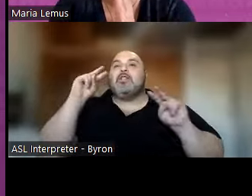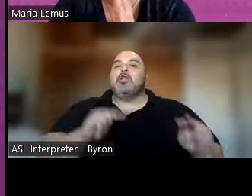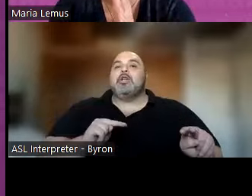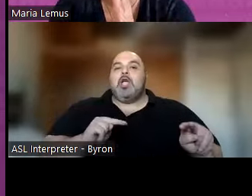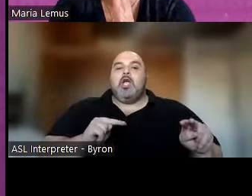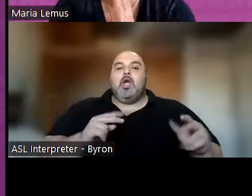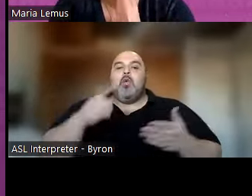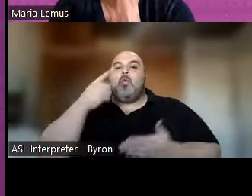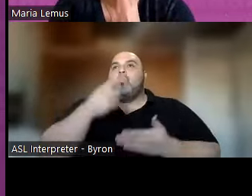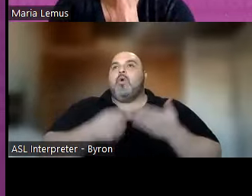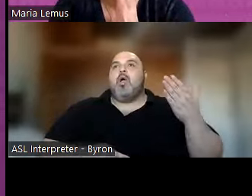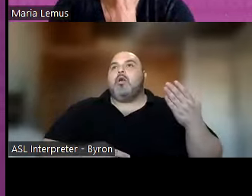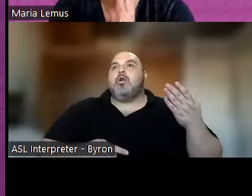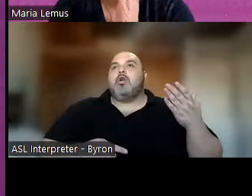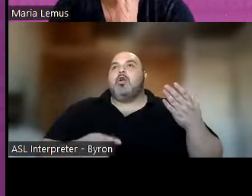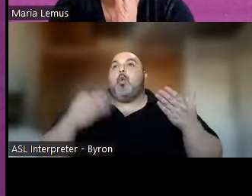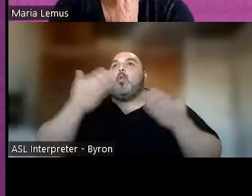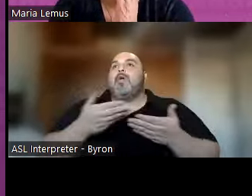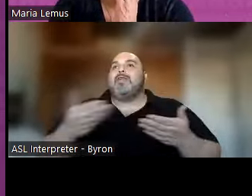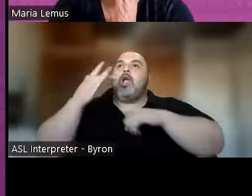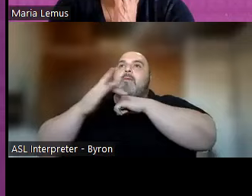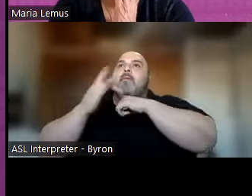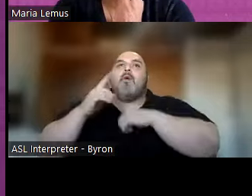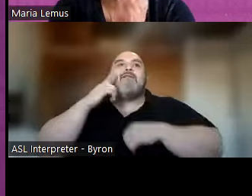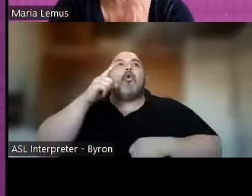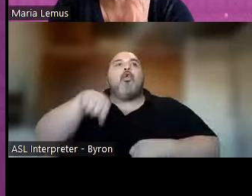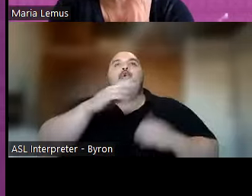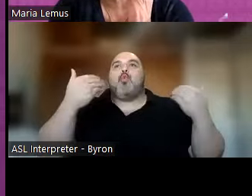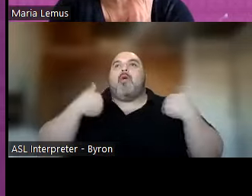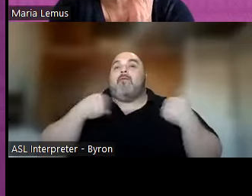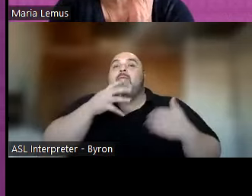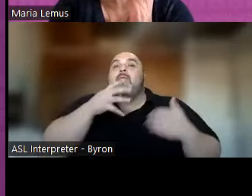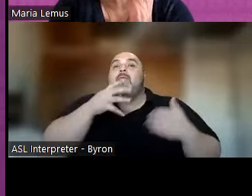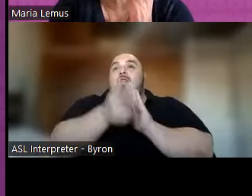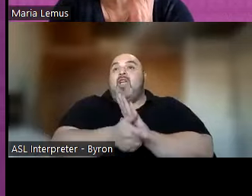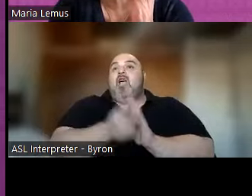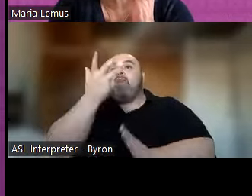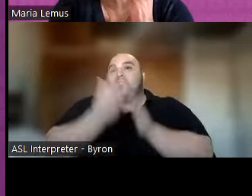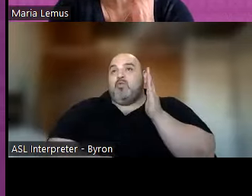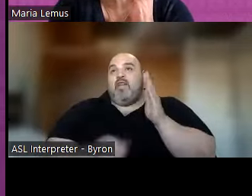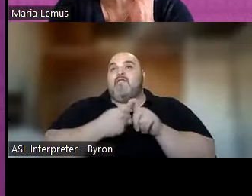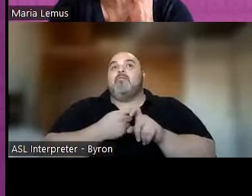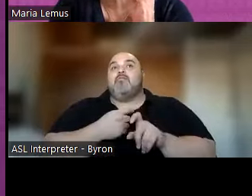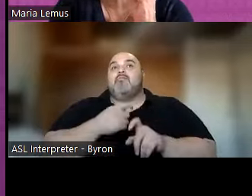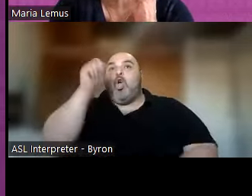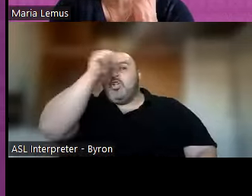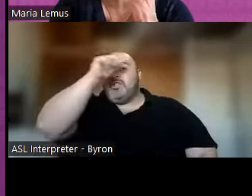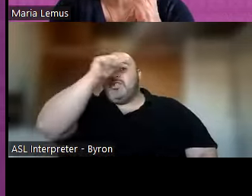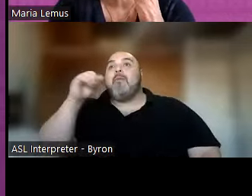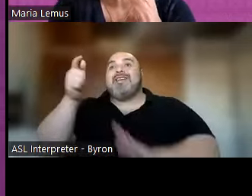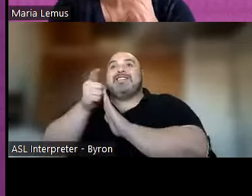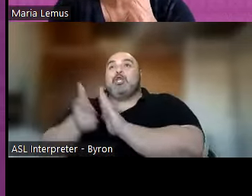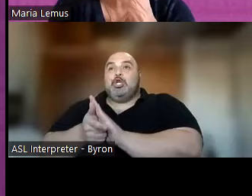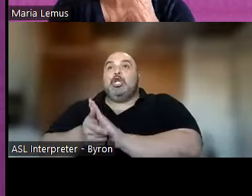what resources are available for those who have, my mother-in-law passed away from Alzheimer's, and my sister-in-law has